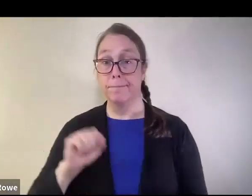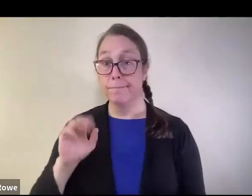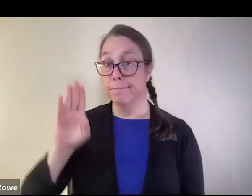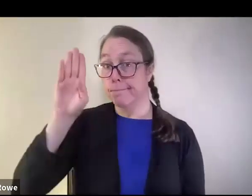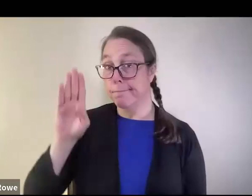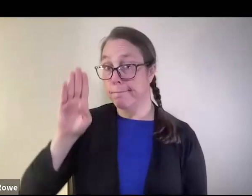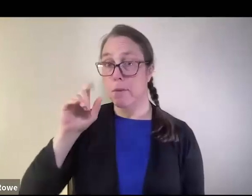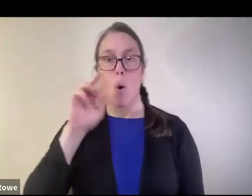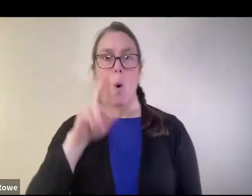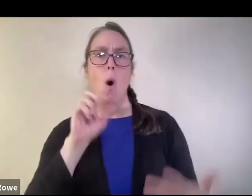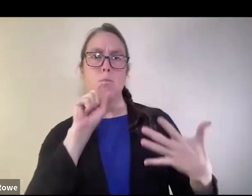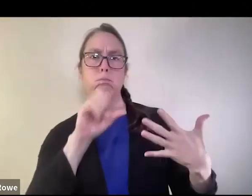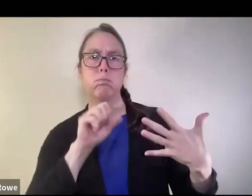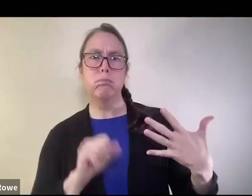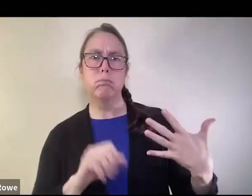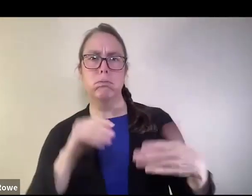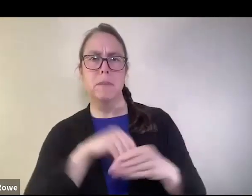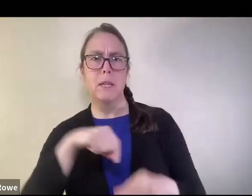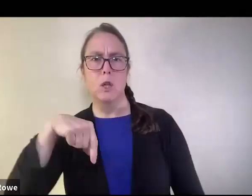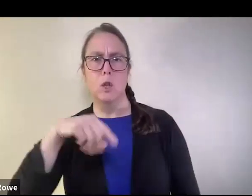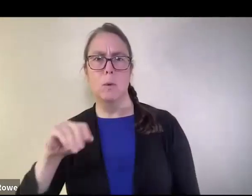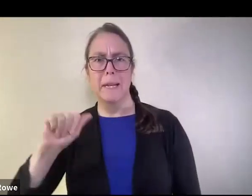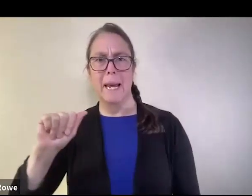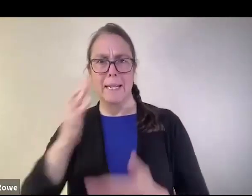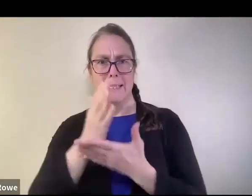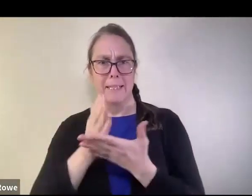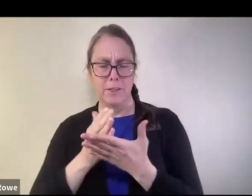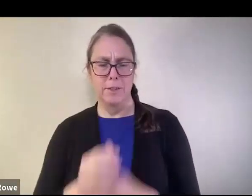or provide feedback in the Q&A section.